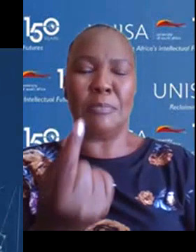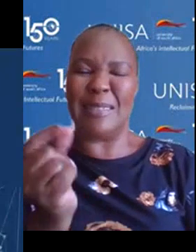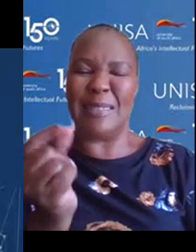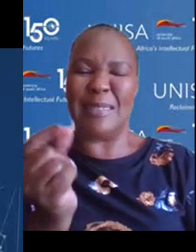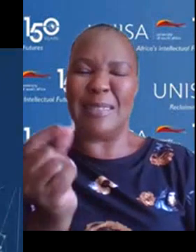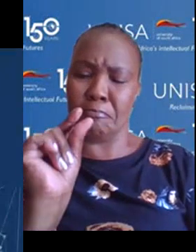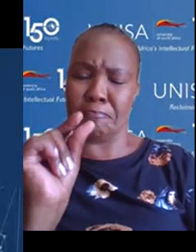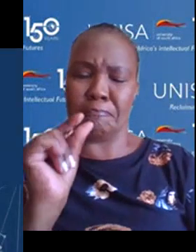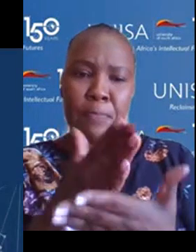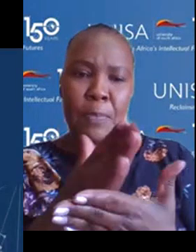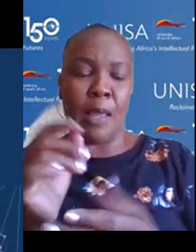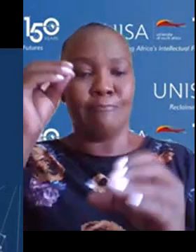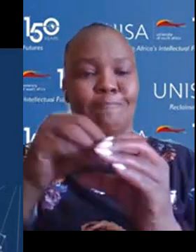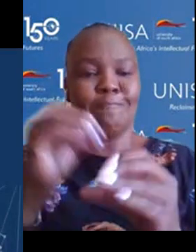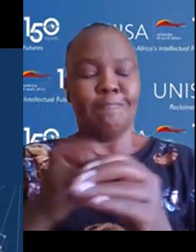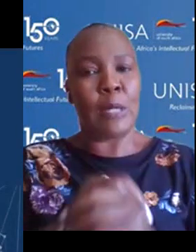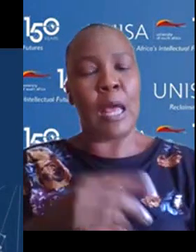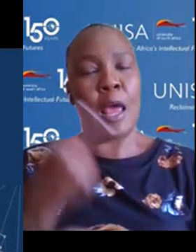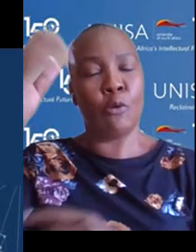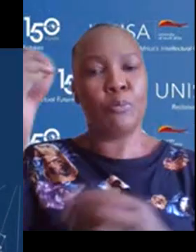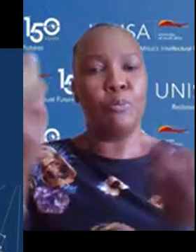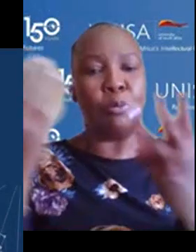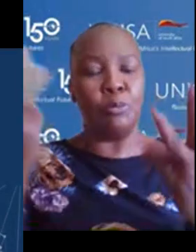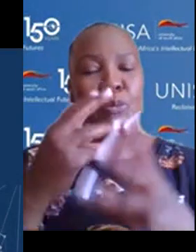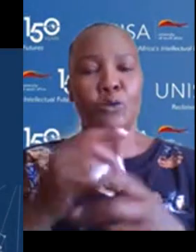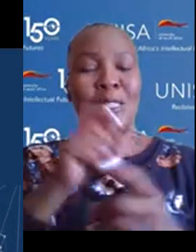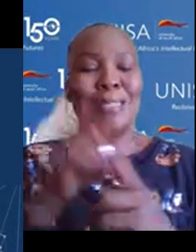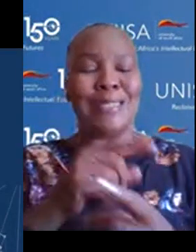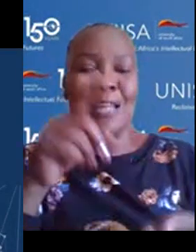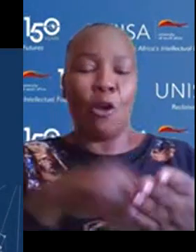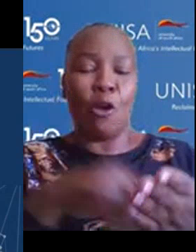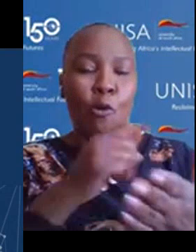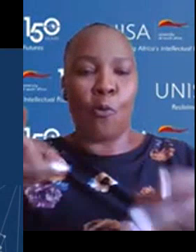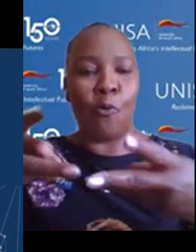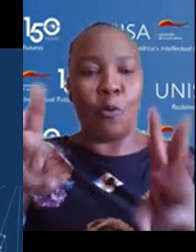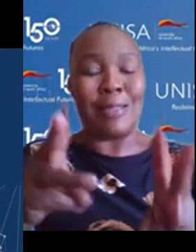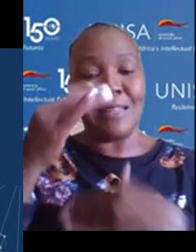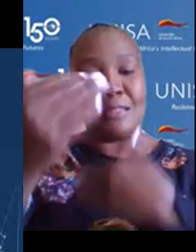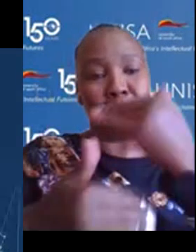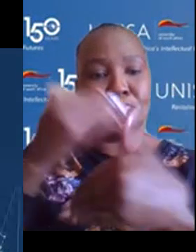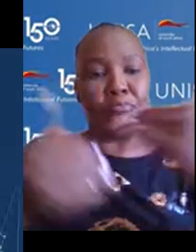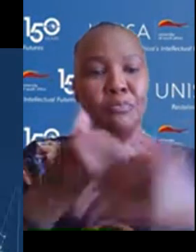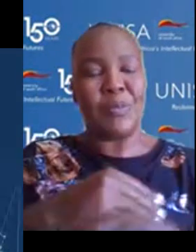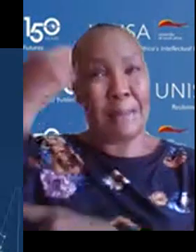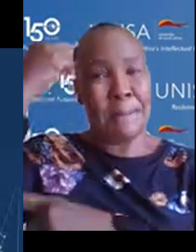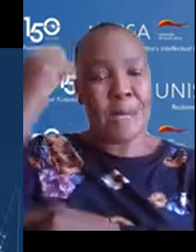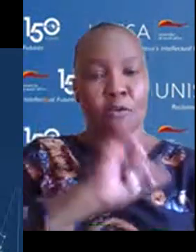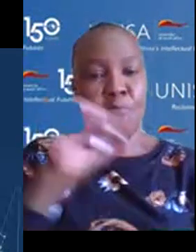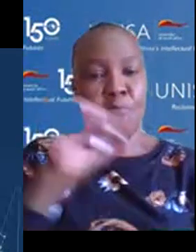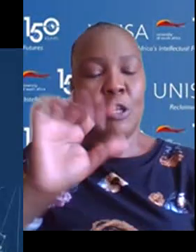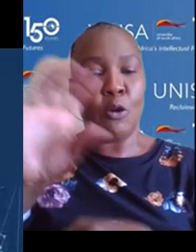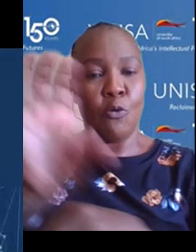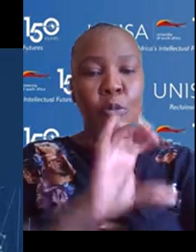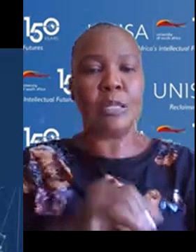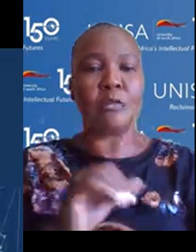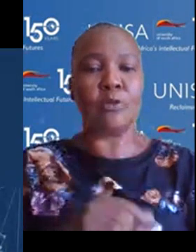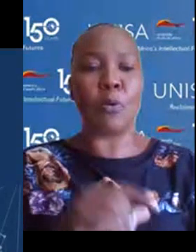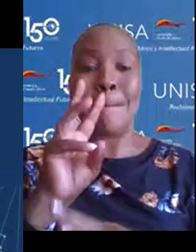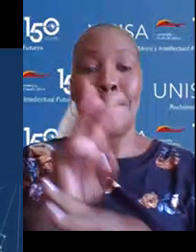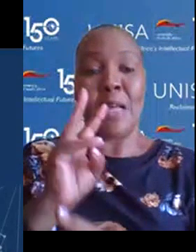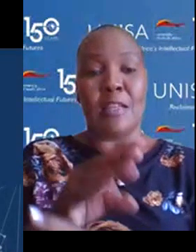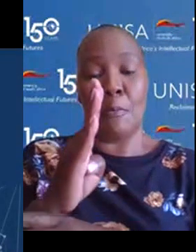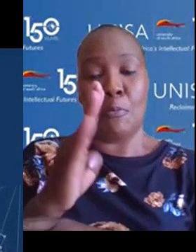part. I know people tend to use this one in the wrong way, but it's a process. It's the brain of the computer. Then you've got your motherboard, which is